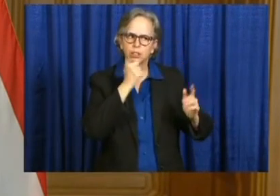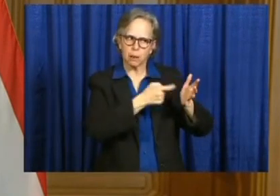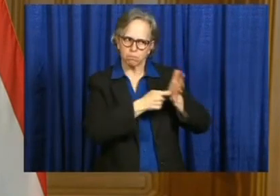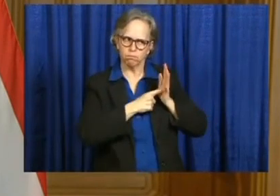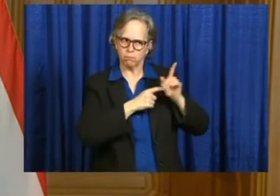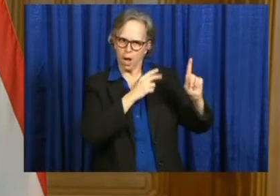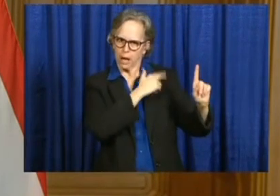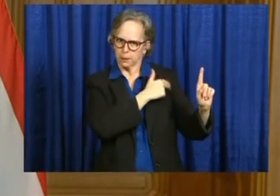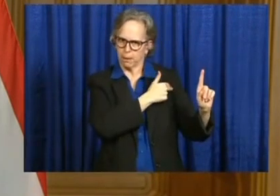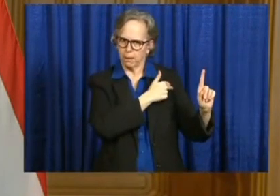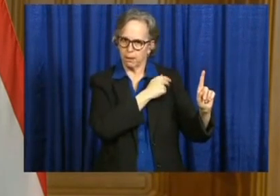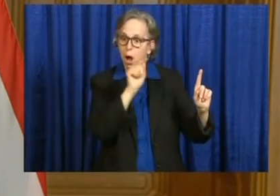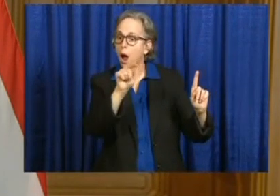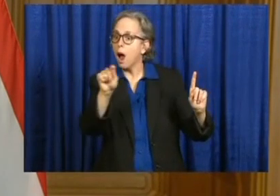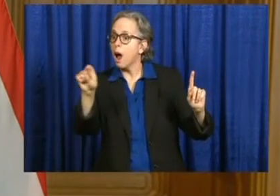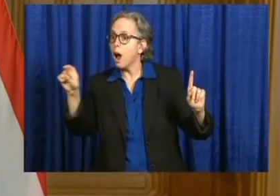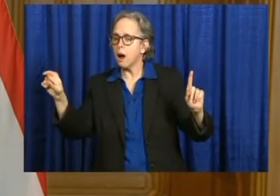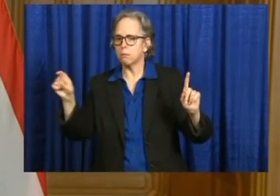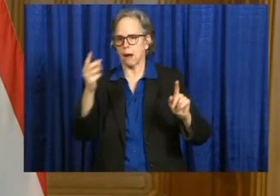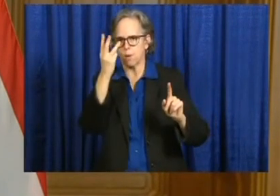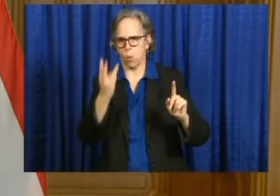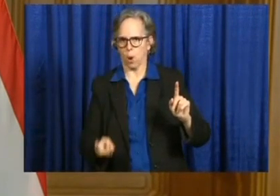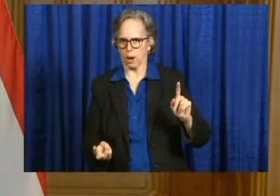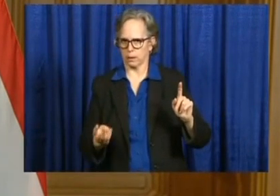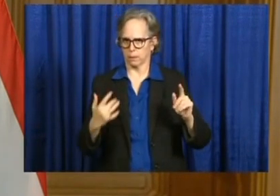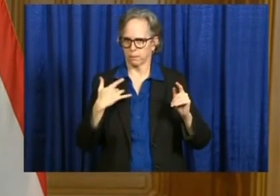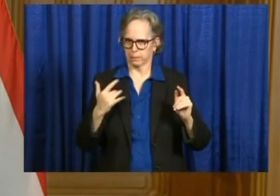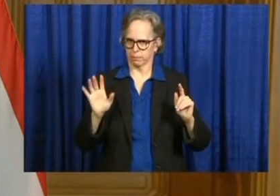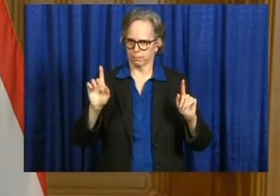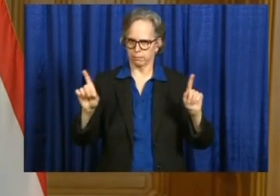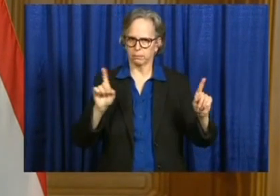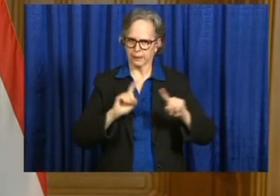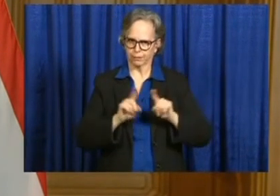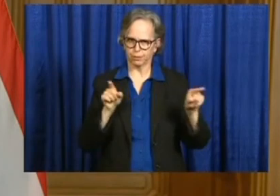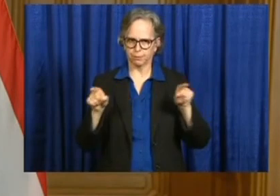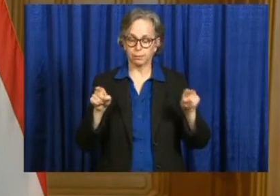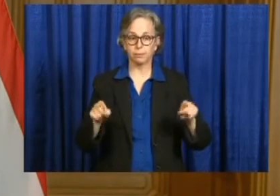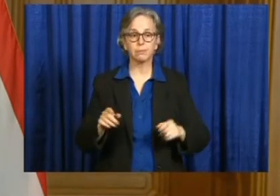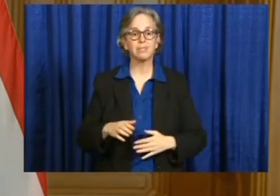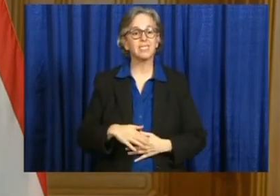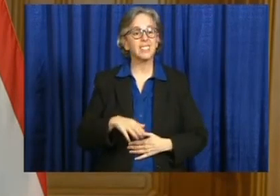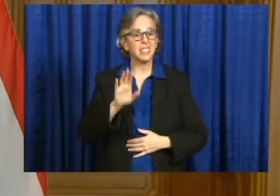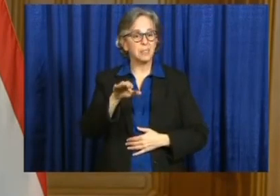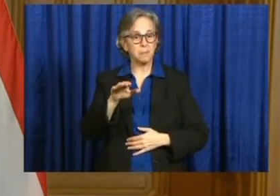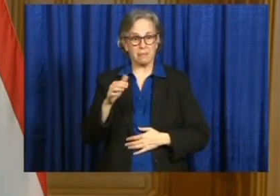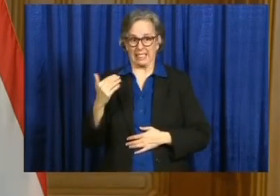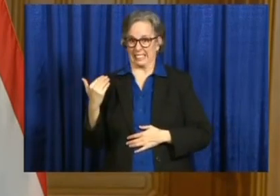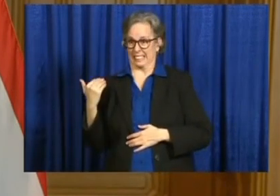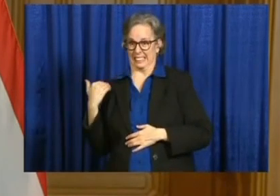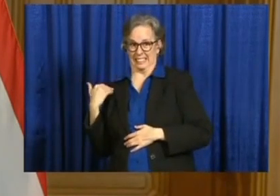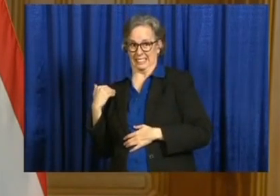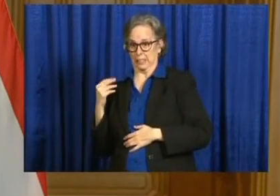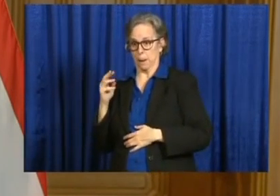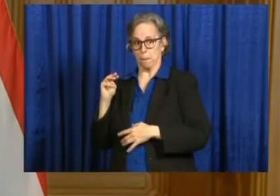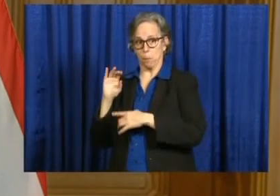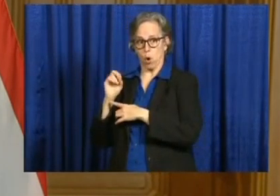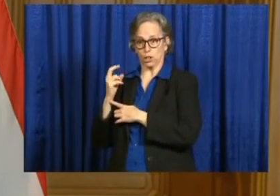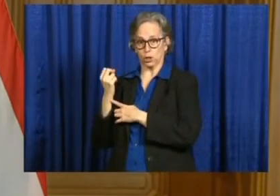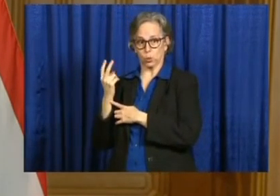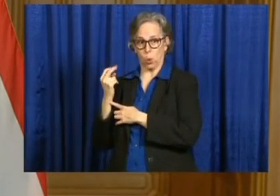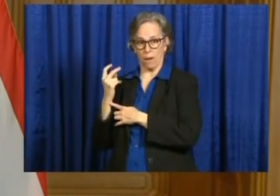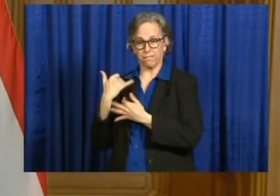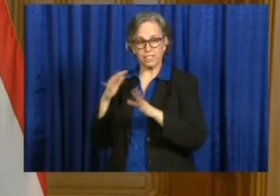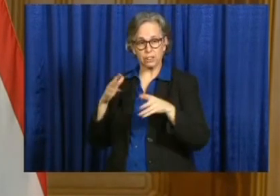On March 12th, I directed our state agencies to begin assigning state employees to work from home to do